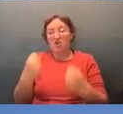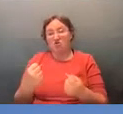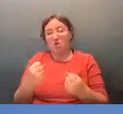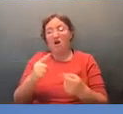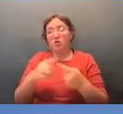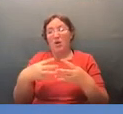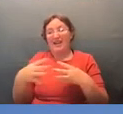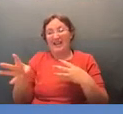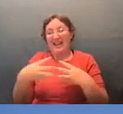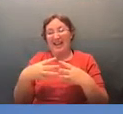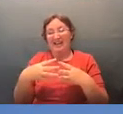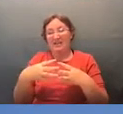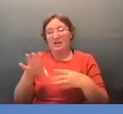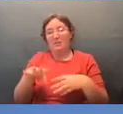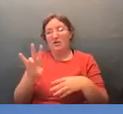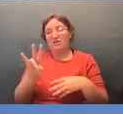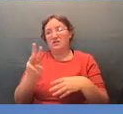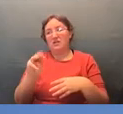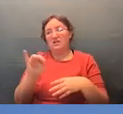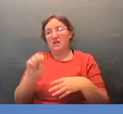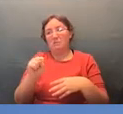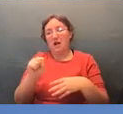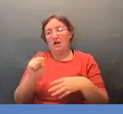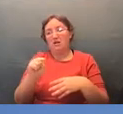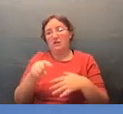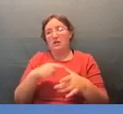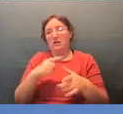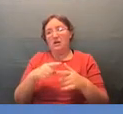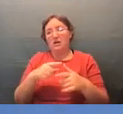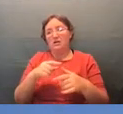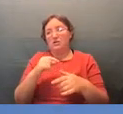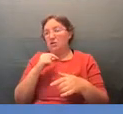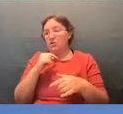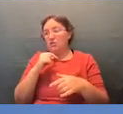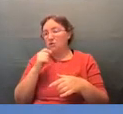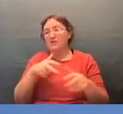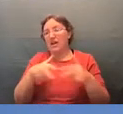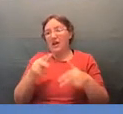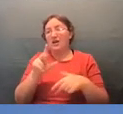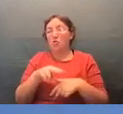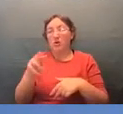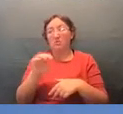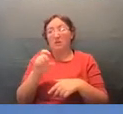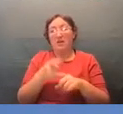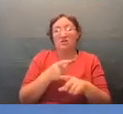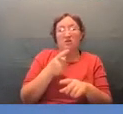gate, which is about 7 miles from the summit. And instead of 22 miles at Mount